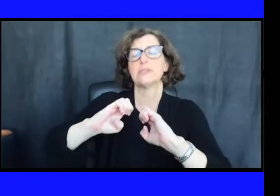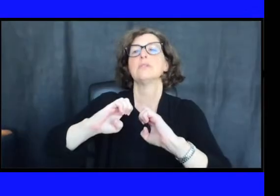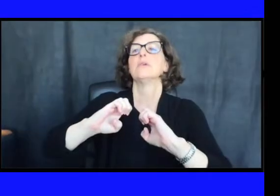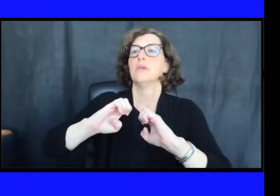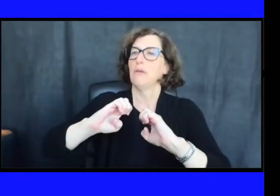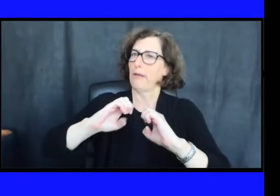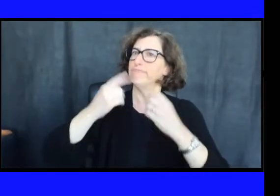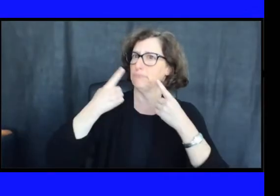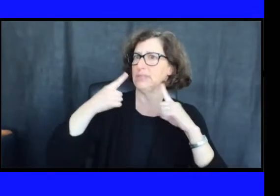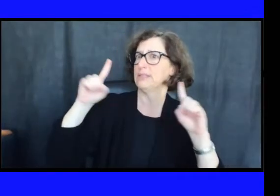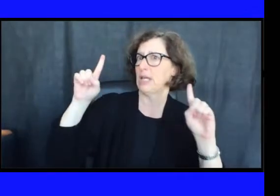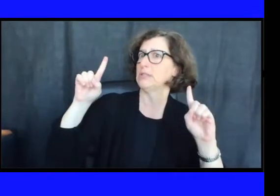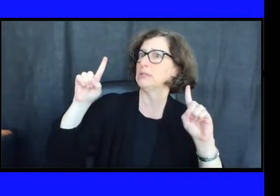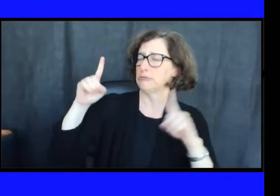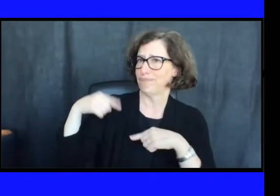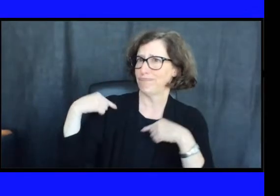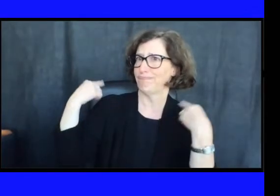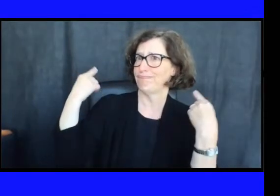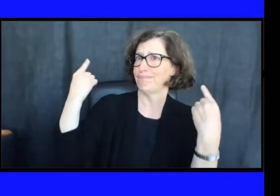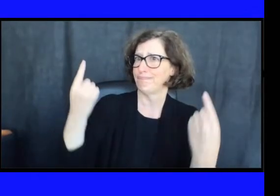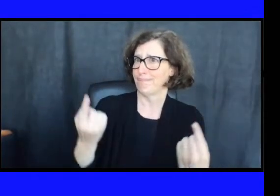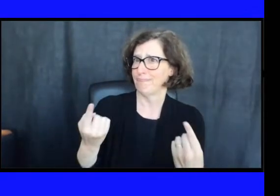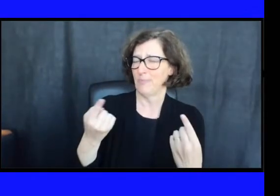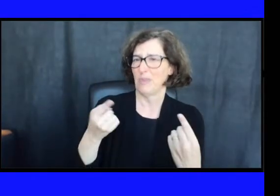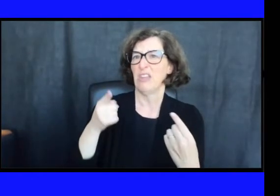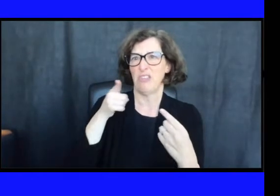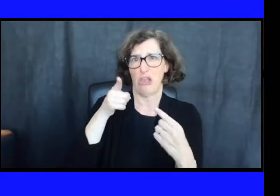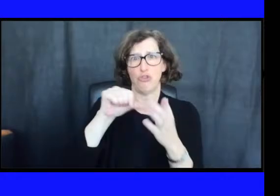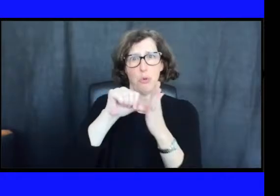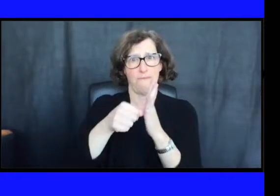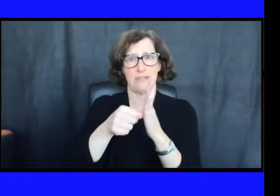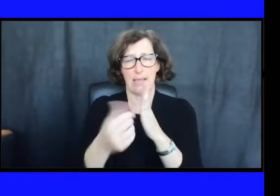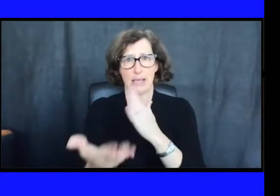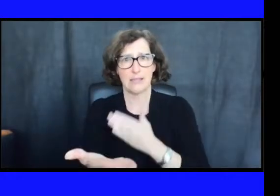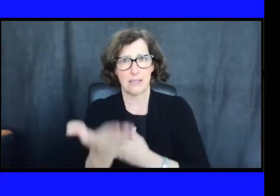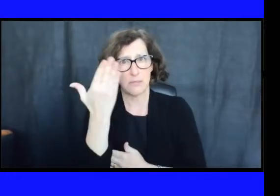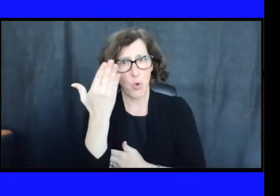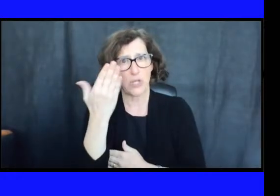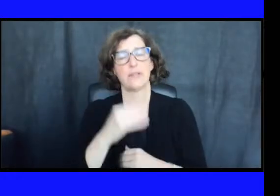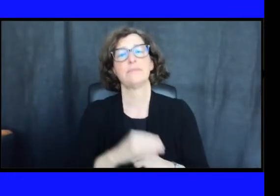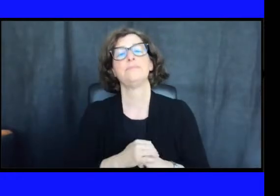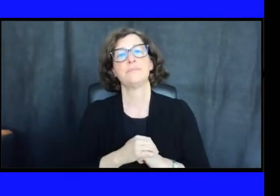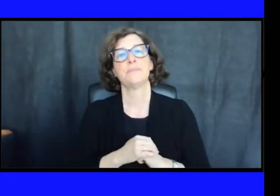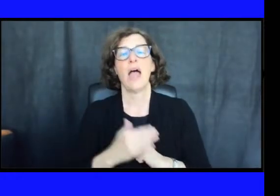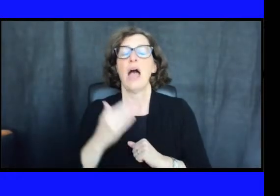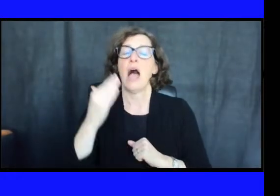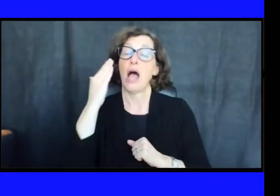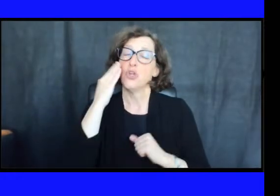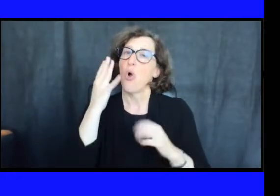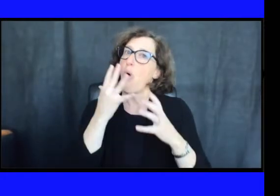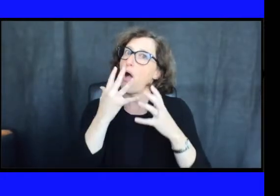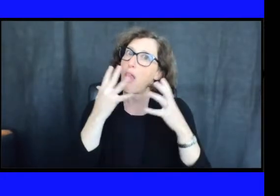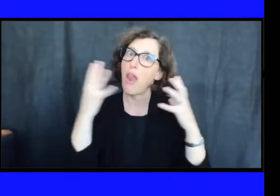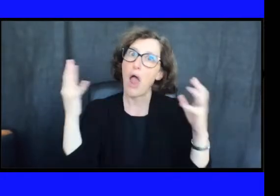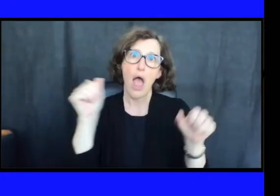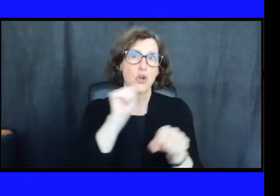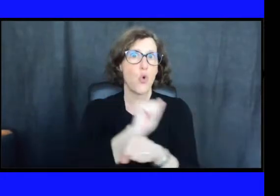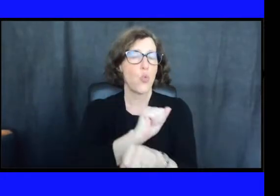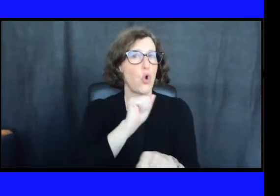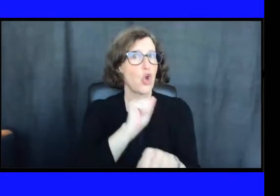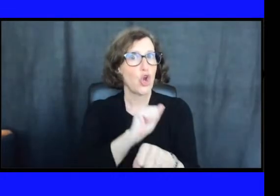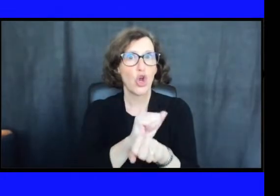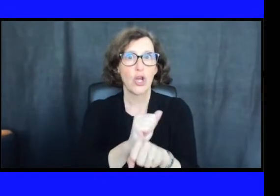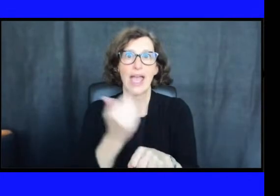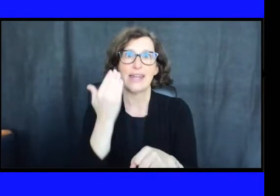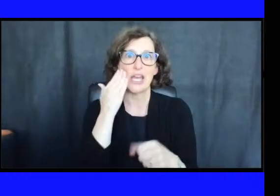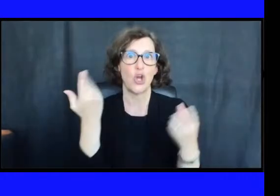health and hospitals for the amazing progress staff have made. Thank you. Thank you, Dr. Katz. Sally? Just